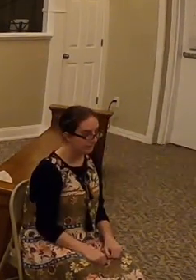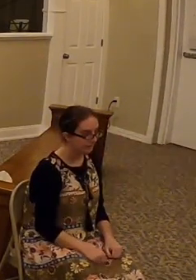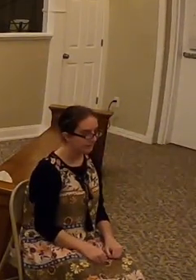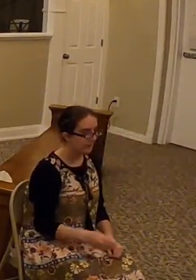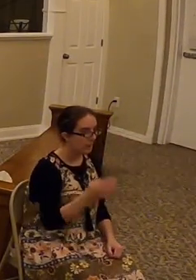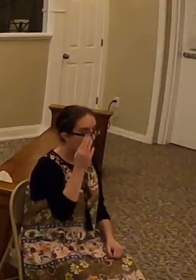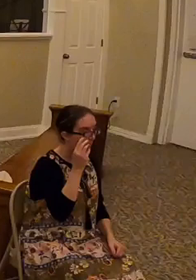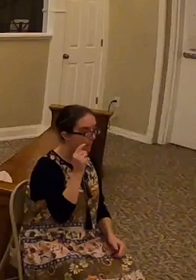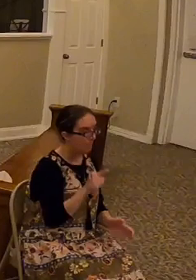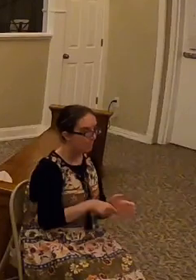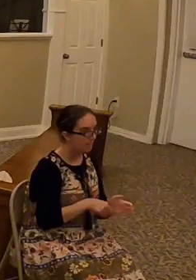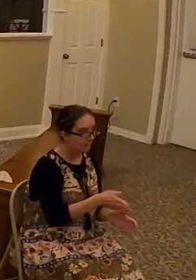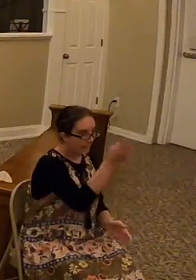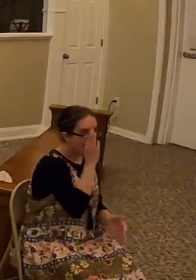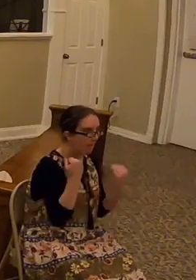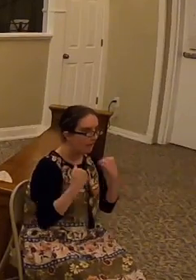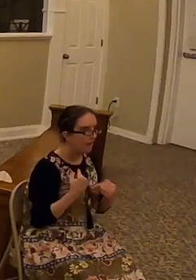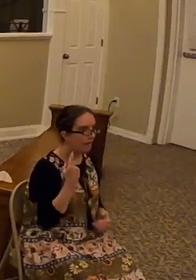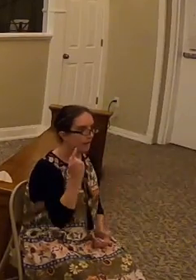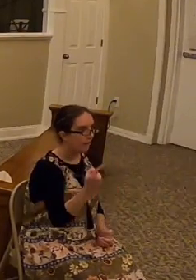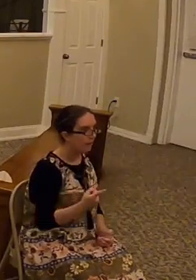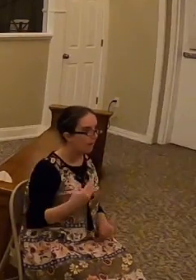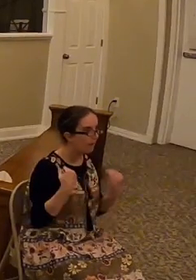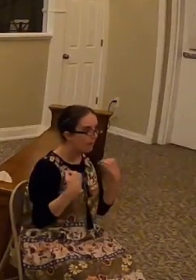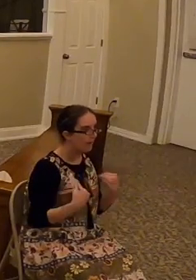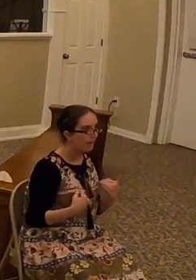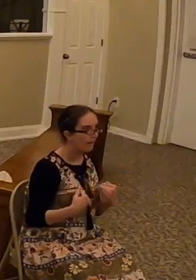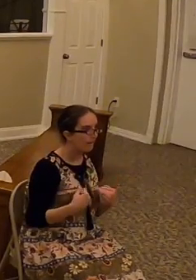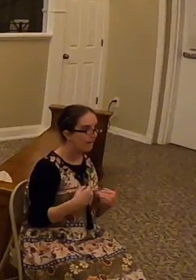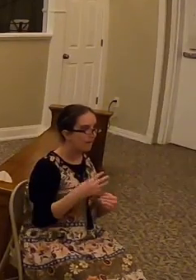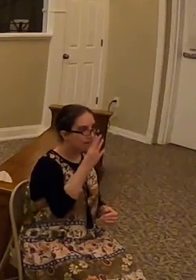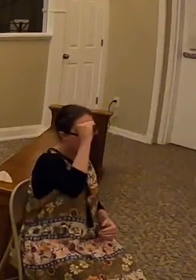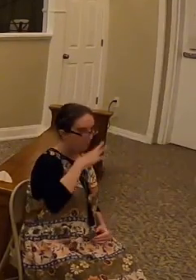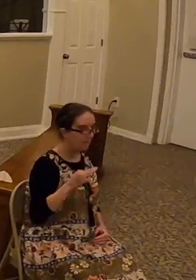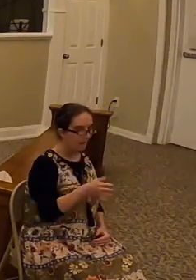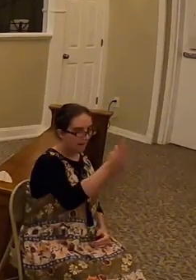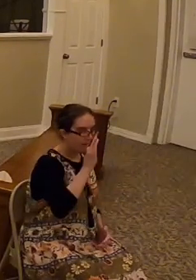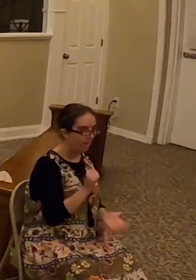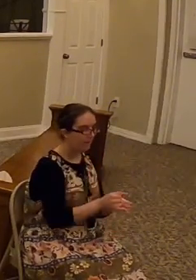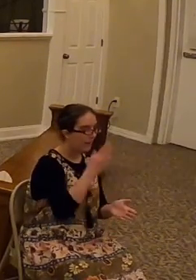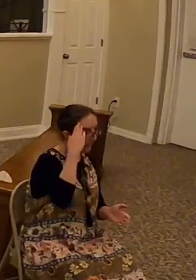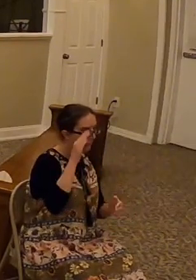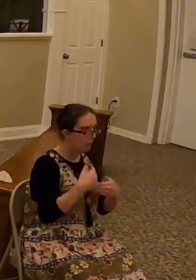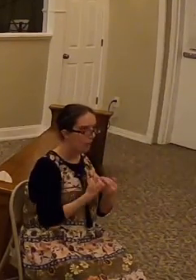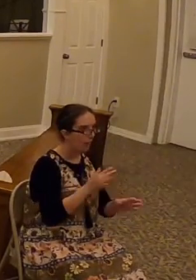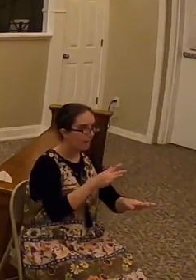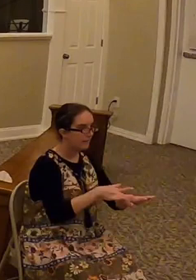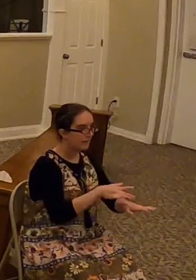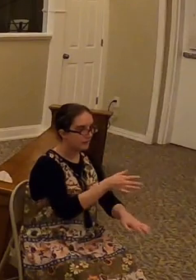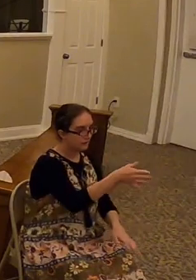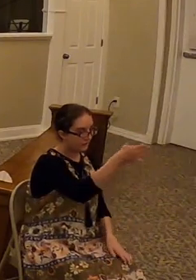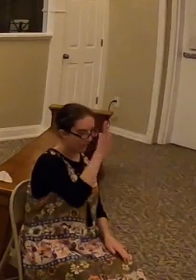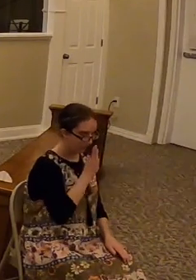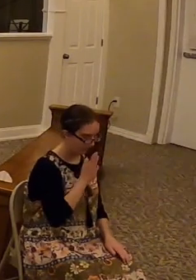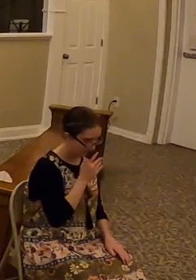You know what? God has always had men of God that know how to touch God.